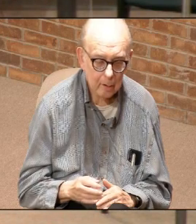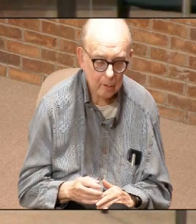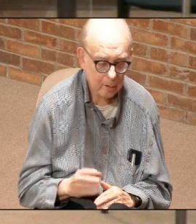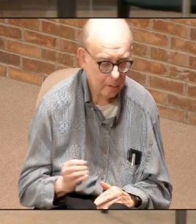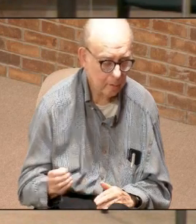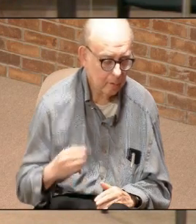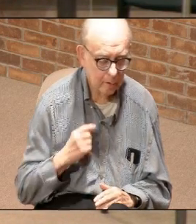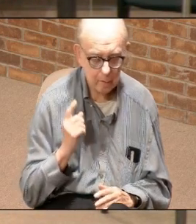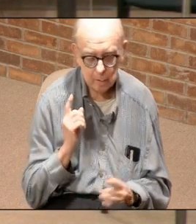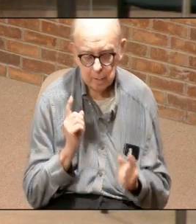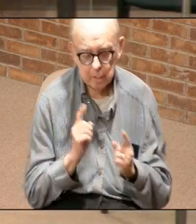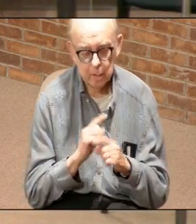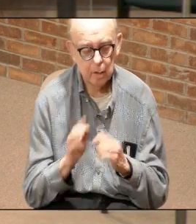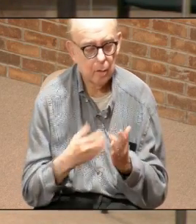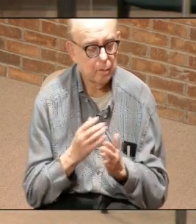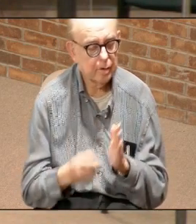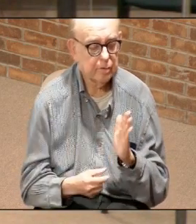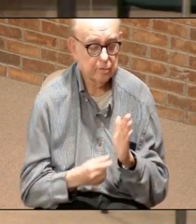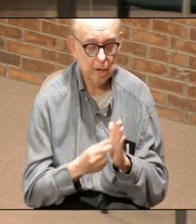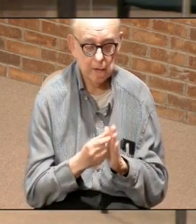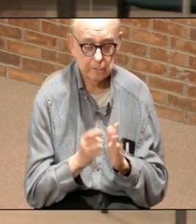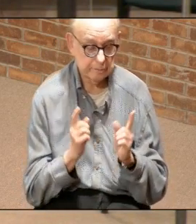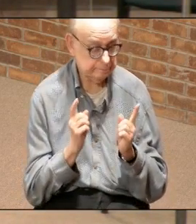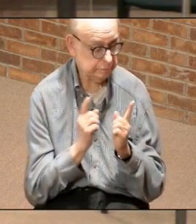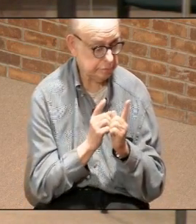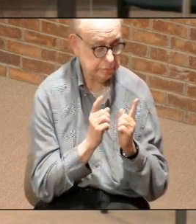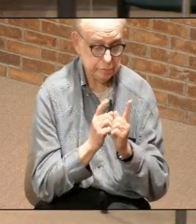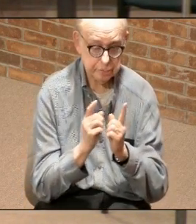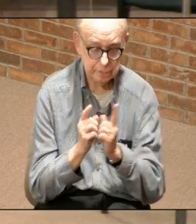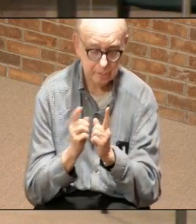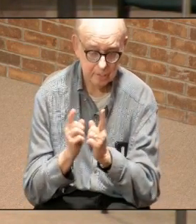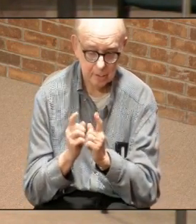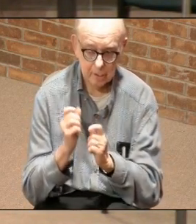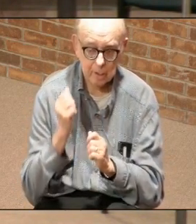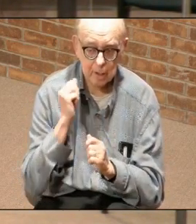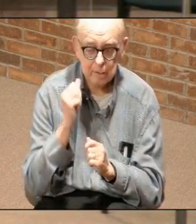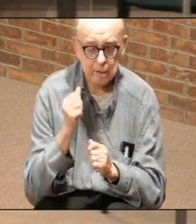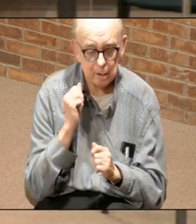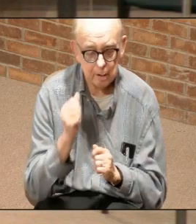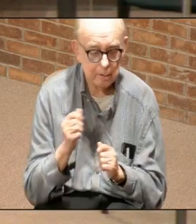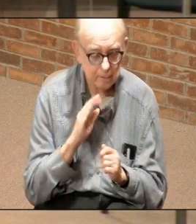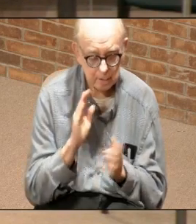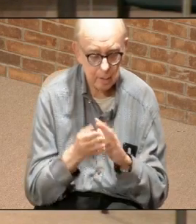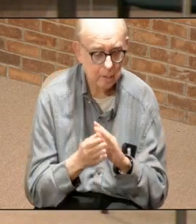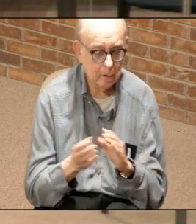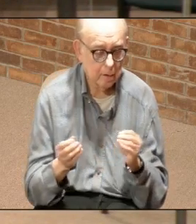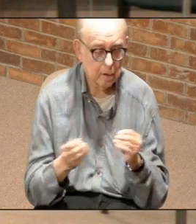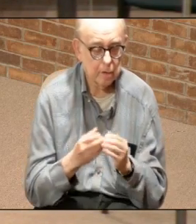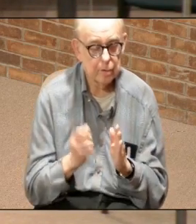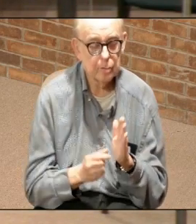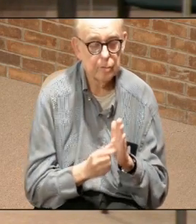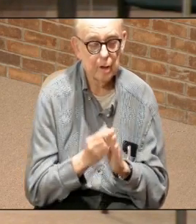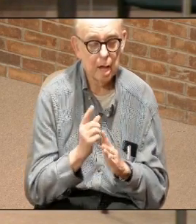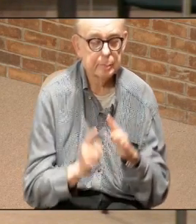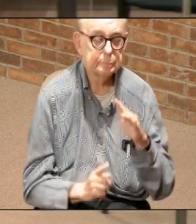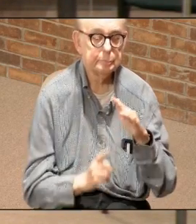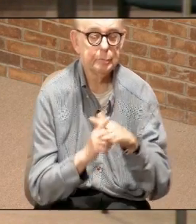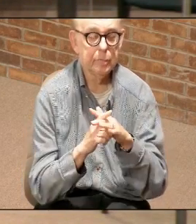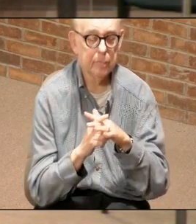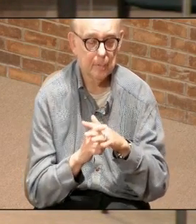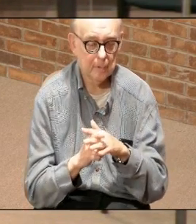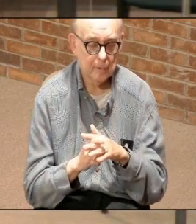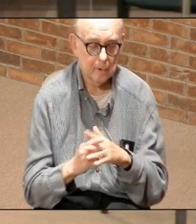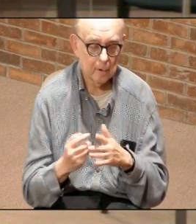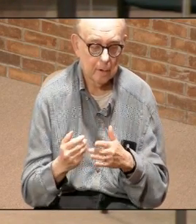And so we're facing all of these giants. And every day it seems like a new one.